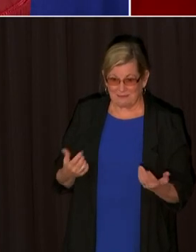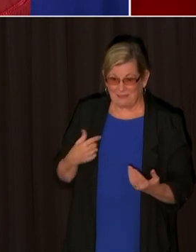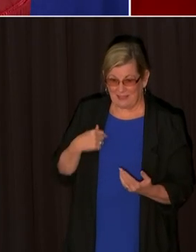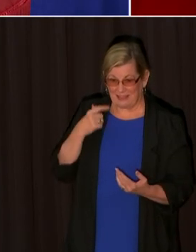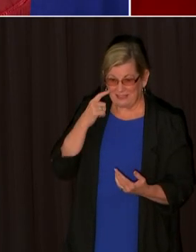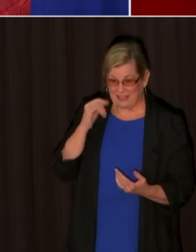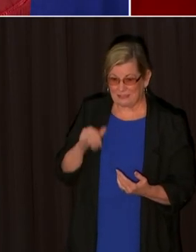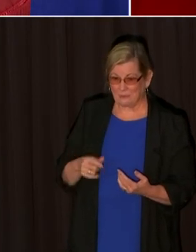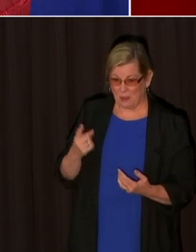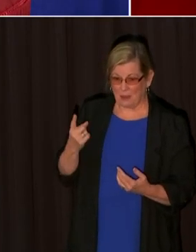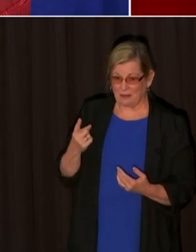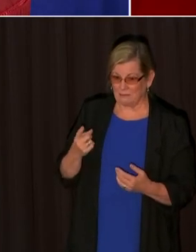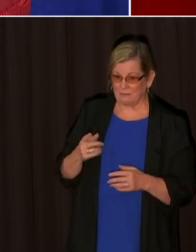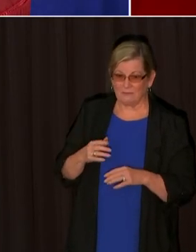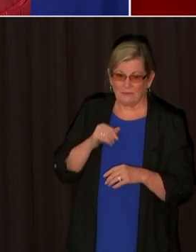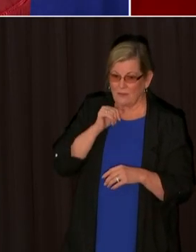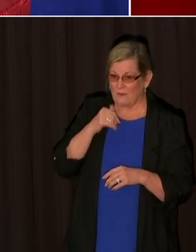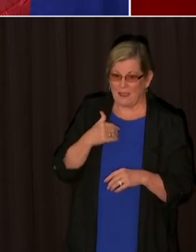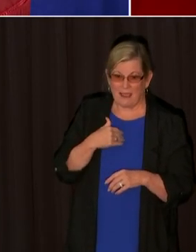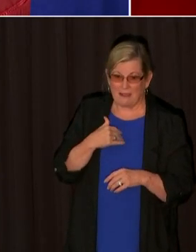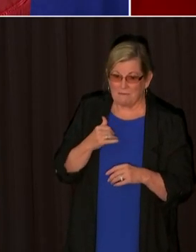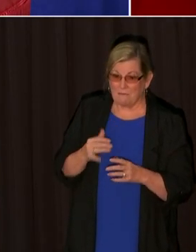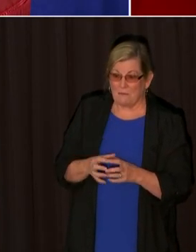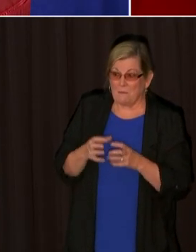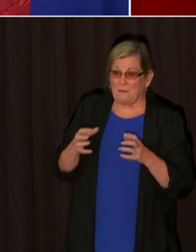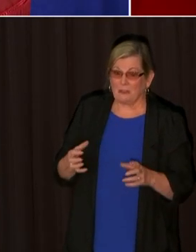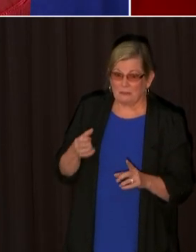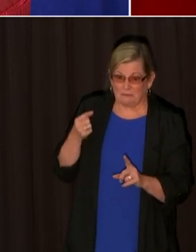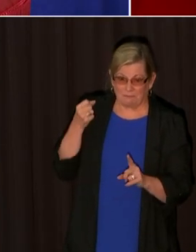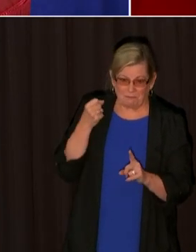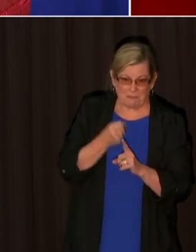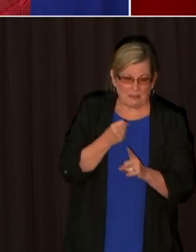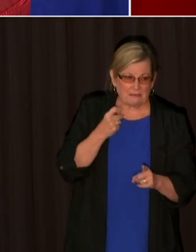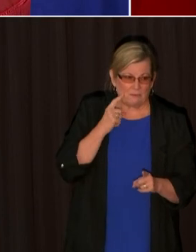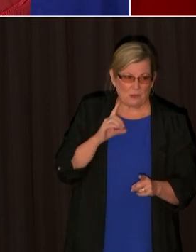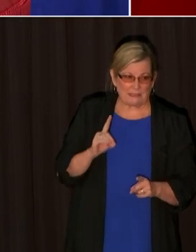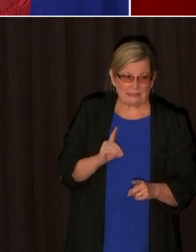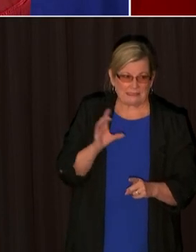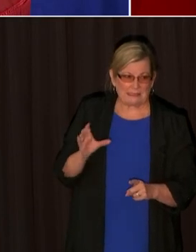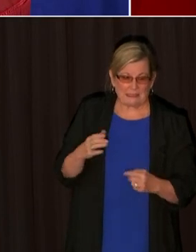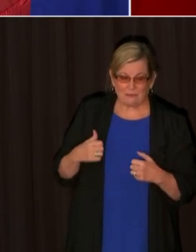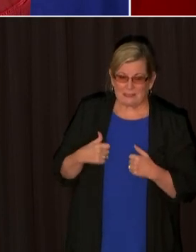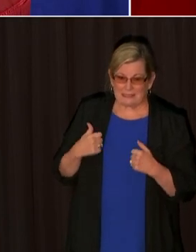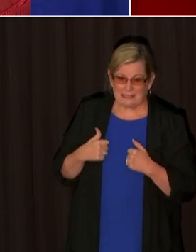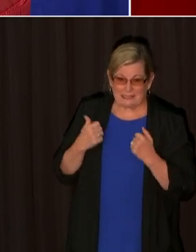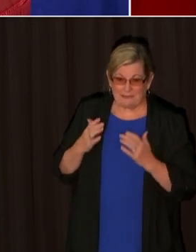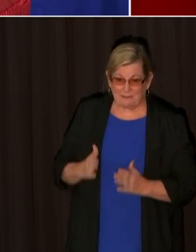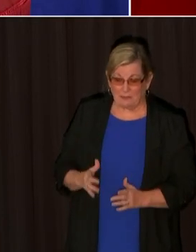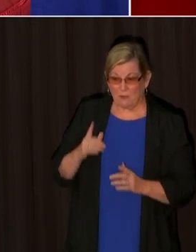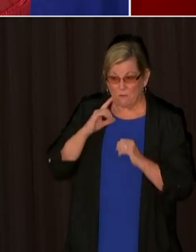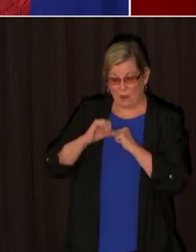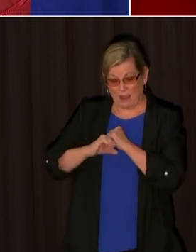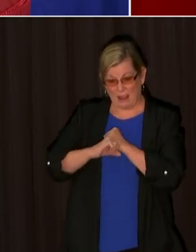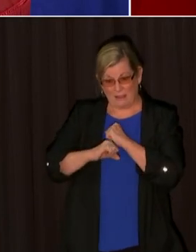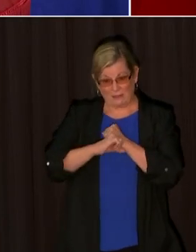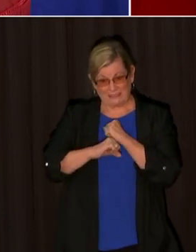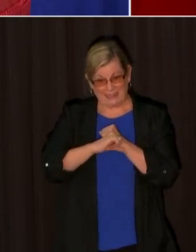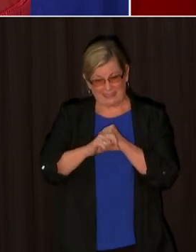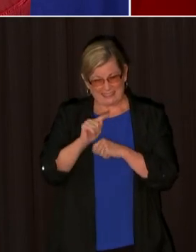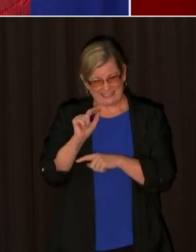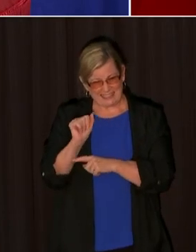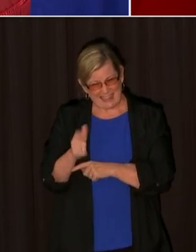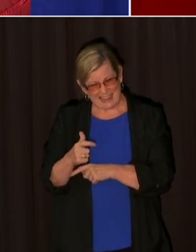probably doesn't have that much impact on DC residents. On the ad tax, I'm similarly